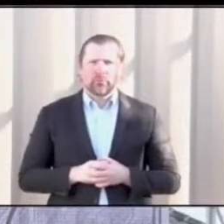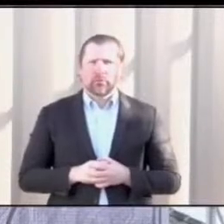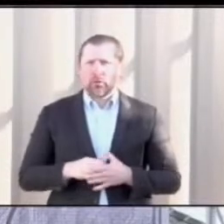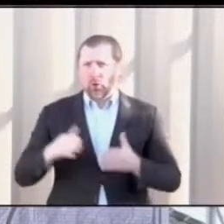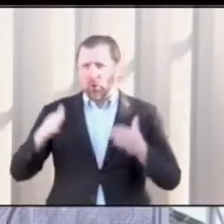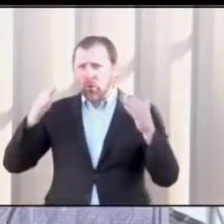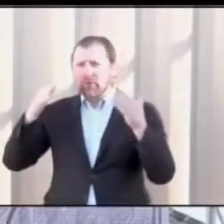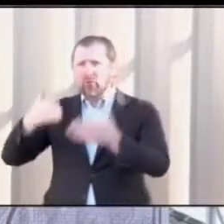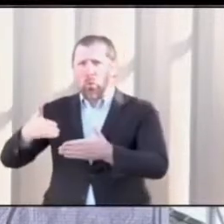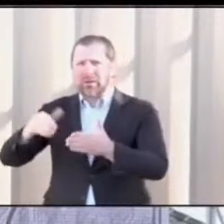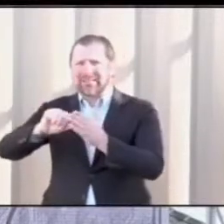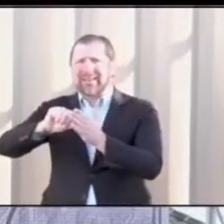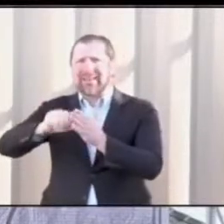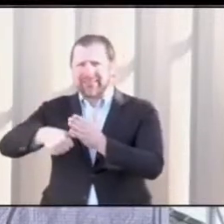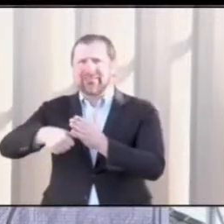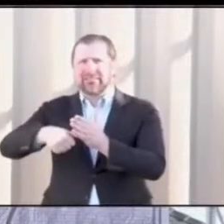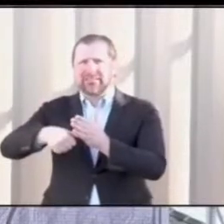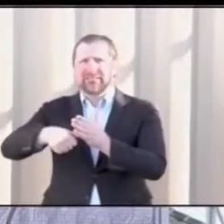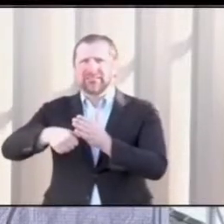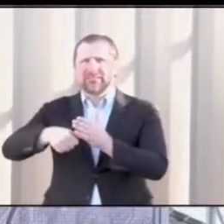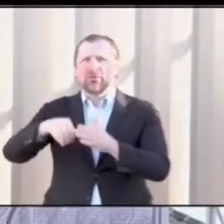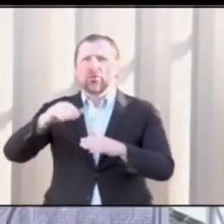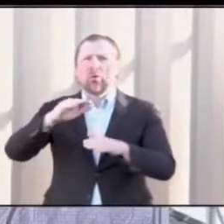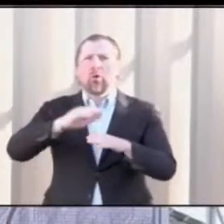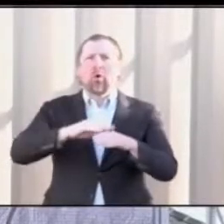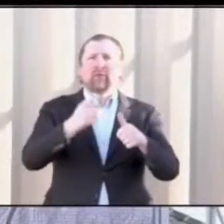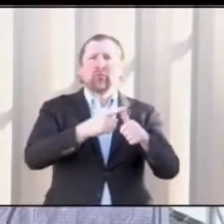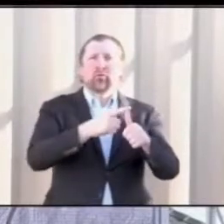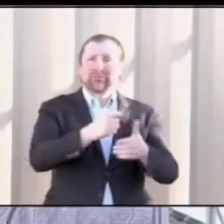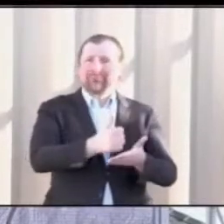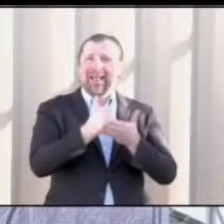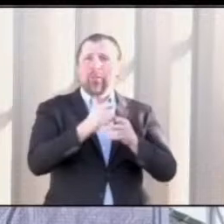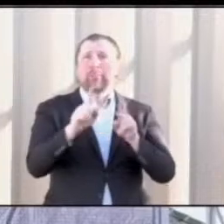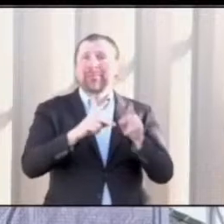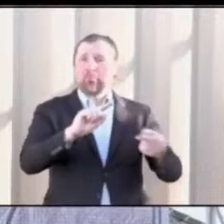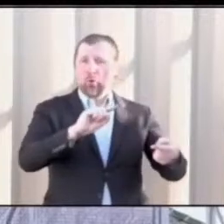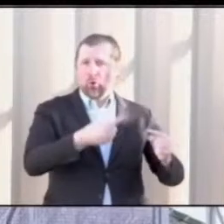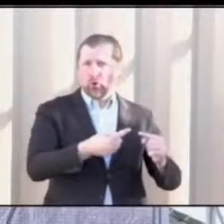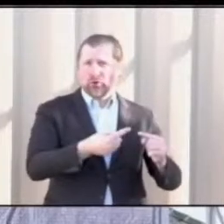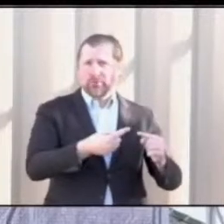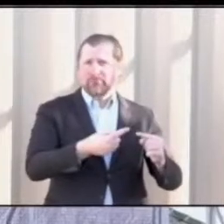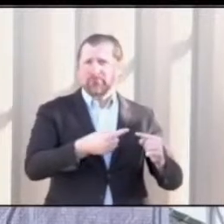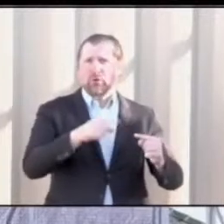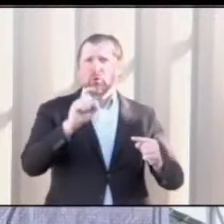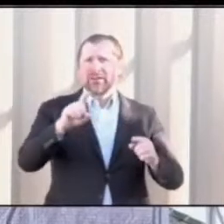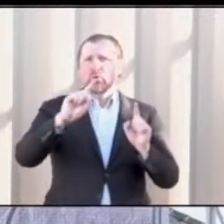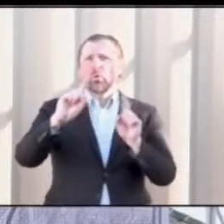focus here is on aid to those who have been hurt. You've got to go to